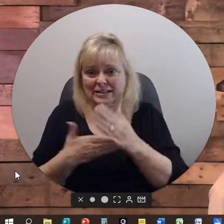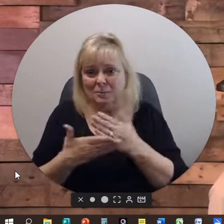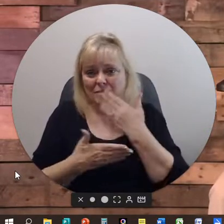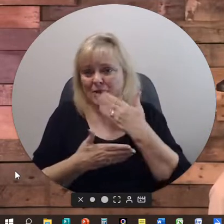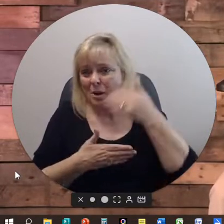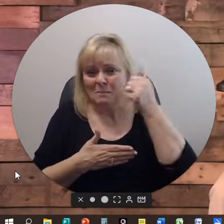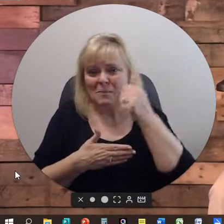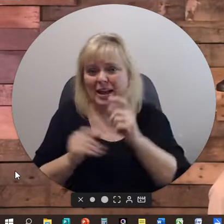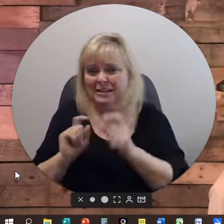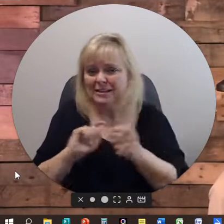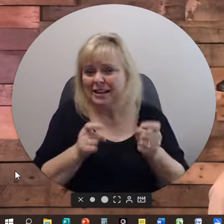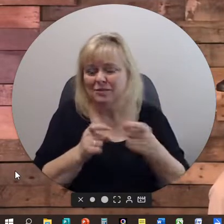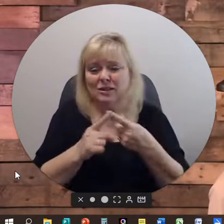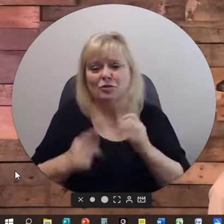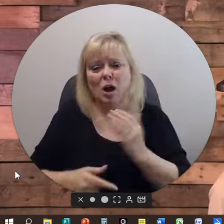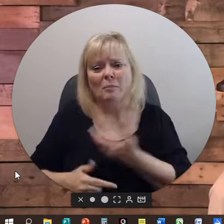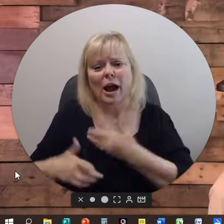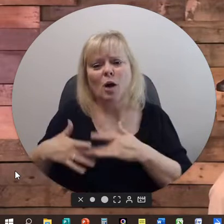brokenness.